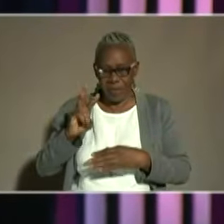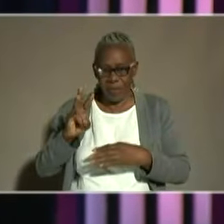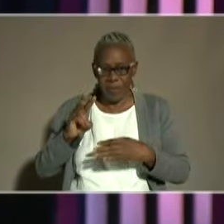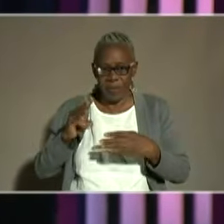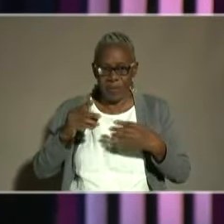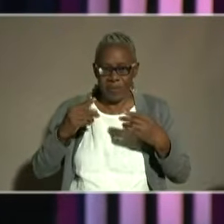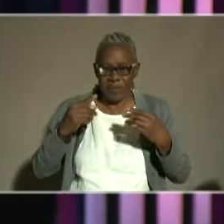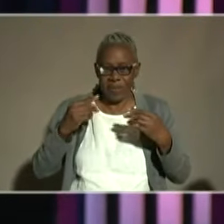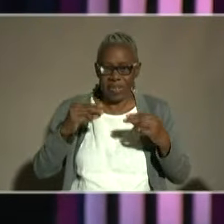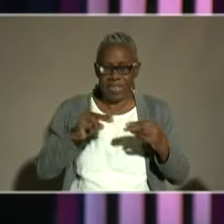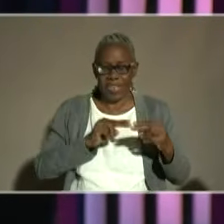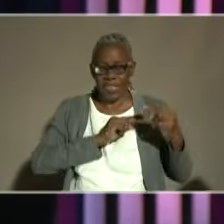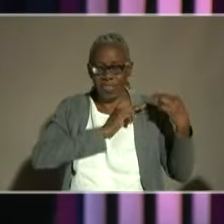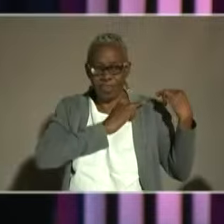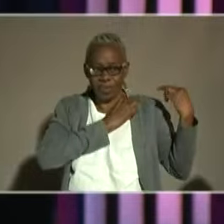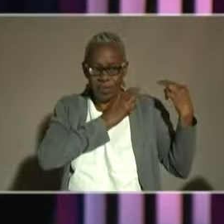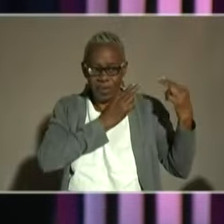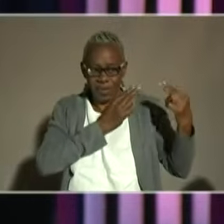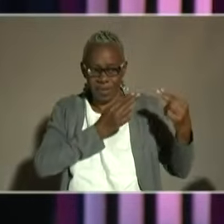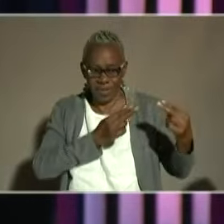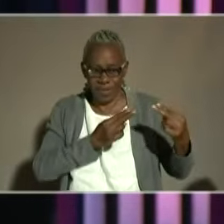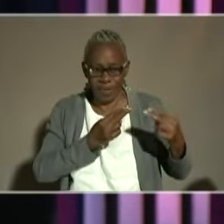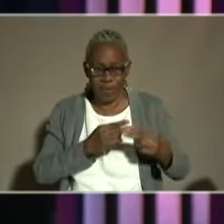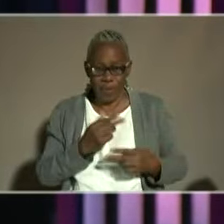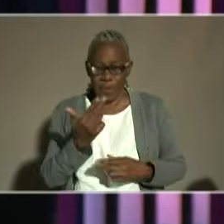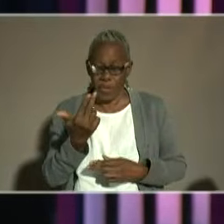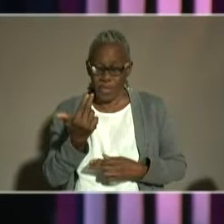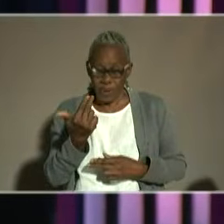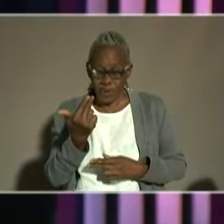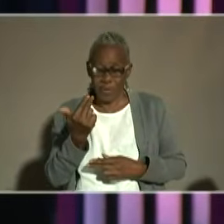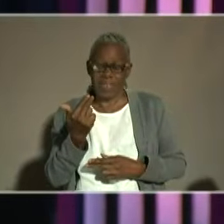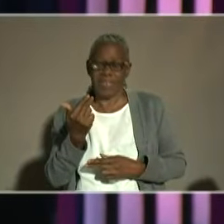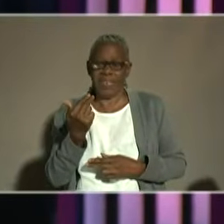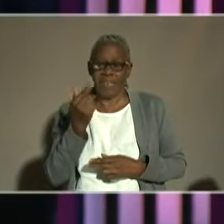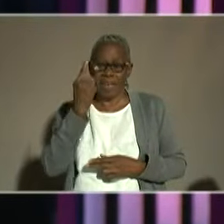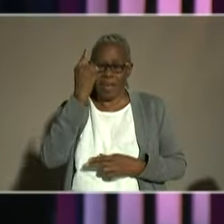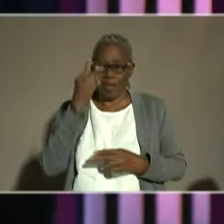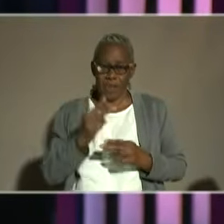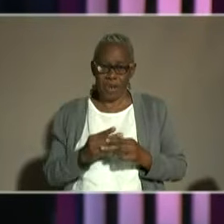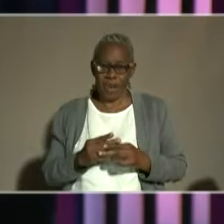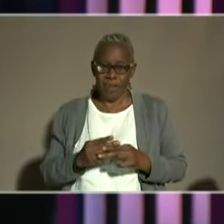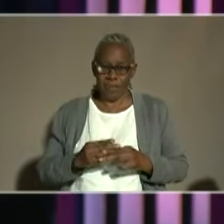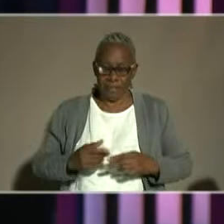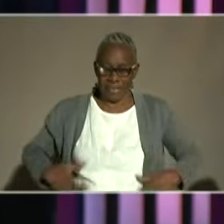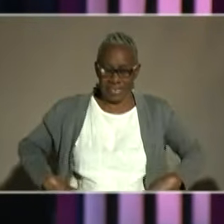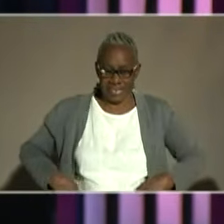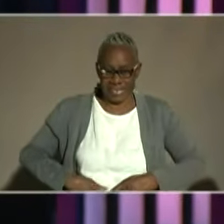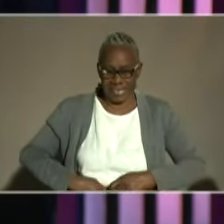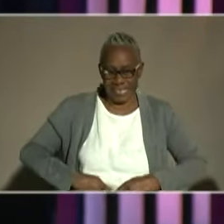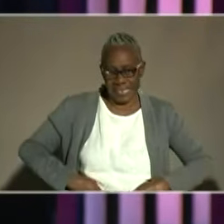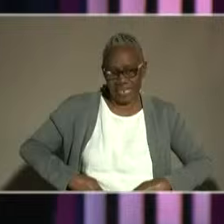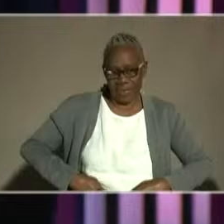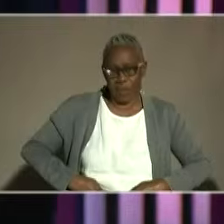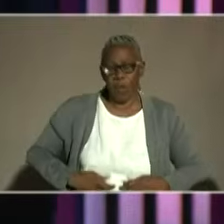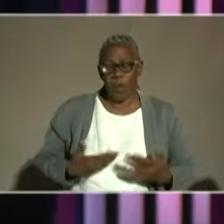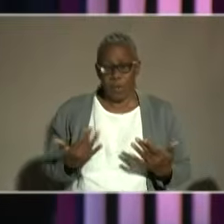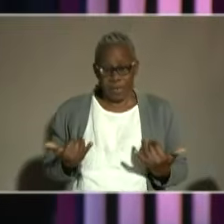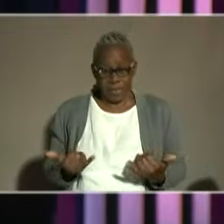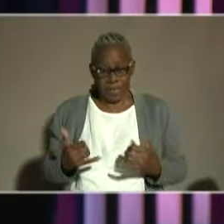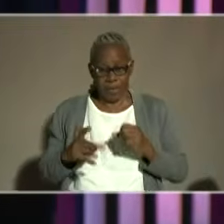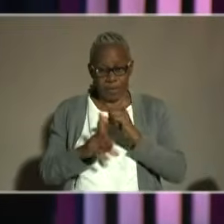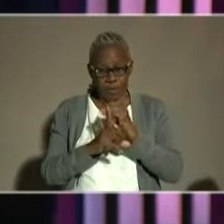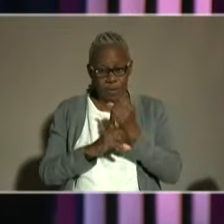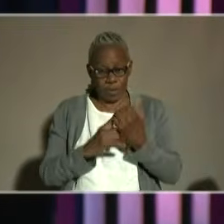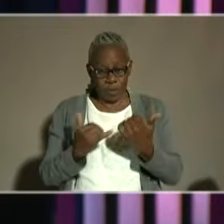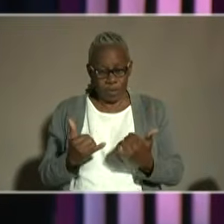Jamaica. After 13.5 years of belt-tightening and austerity, we are finally in a situation where the